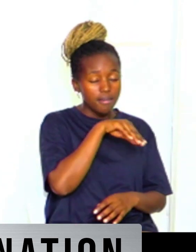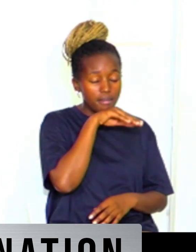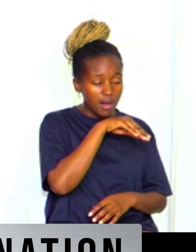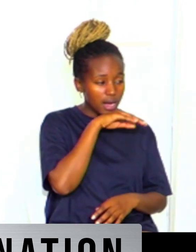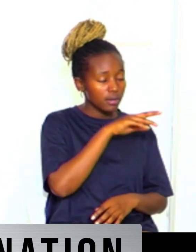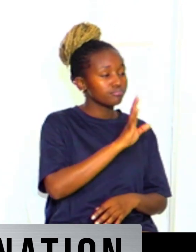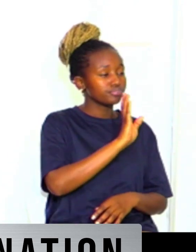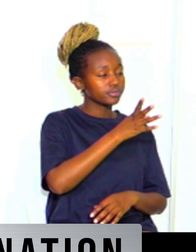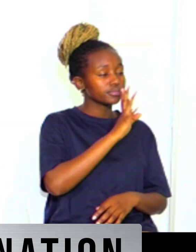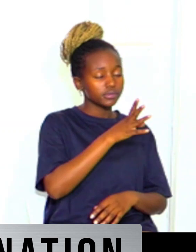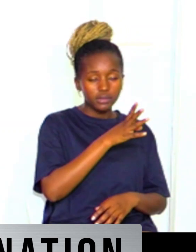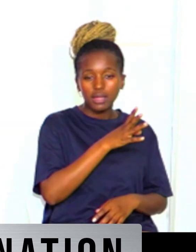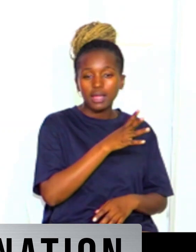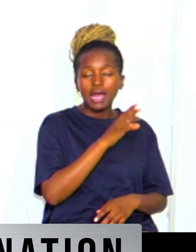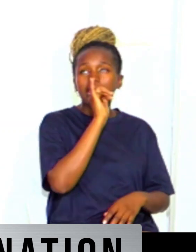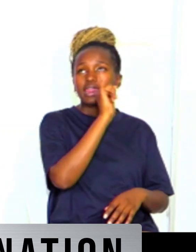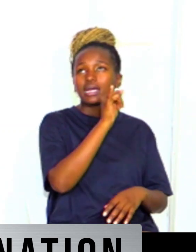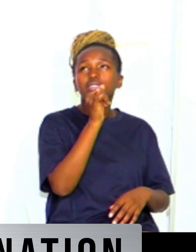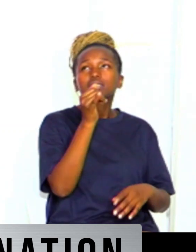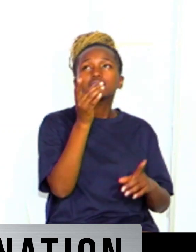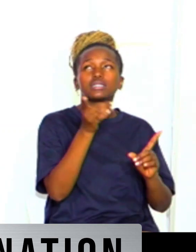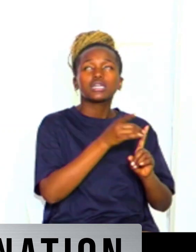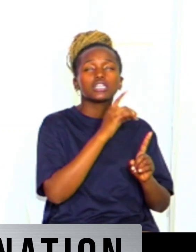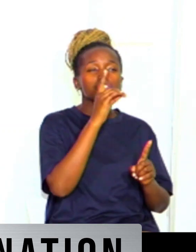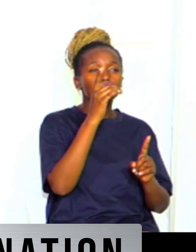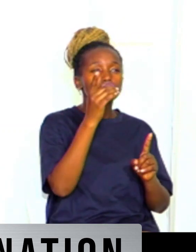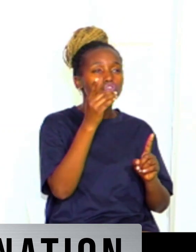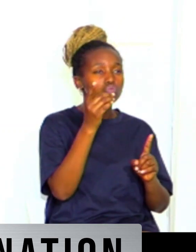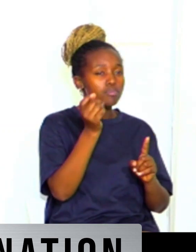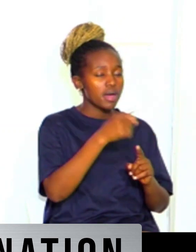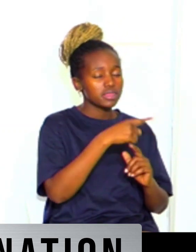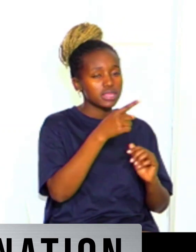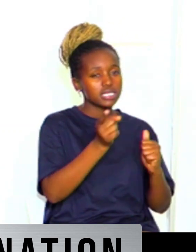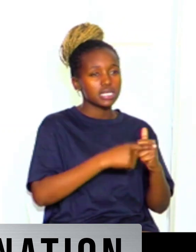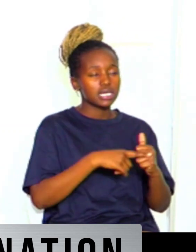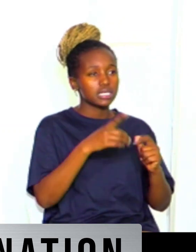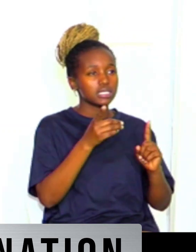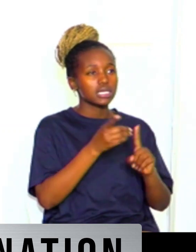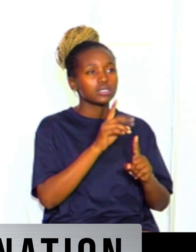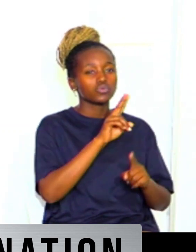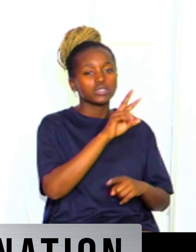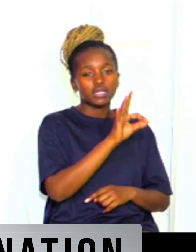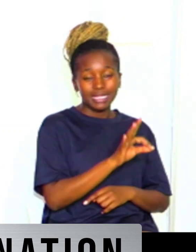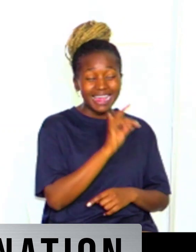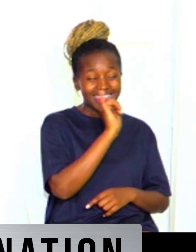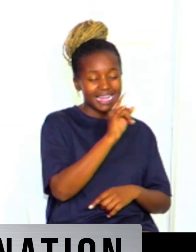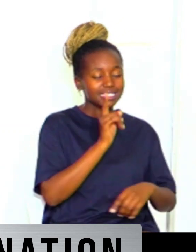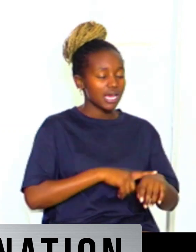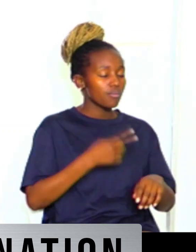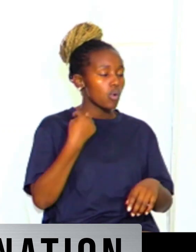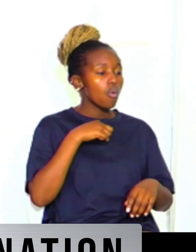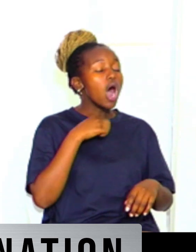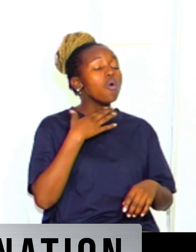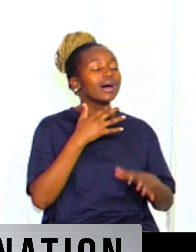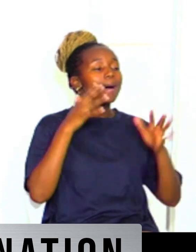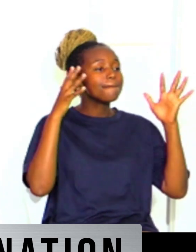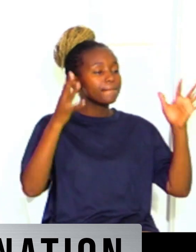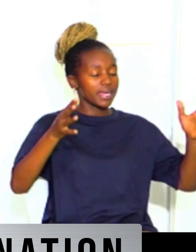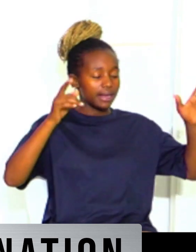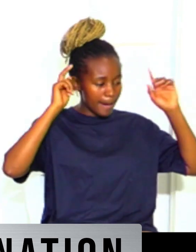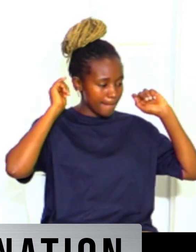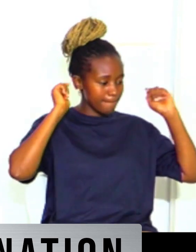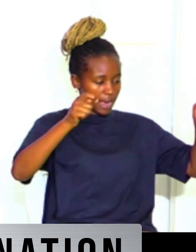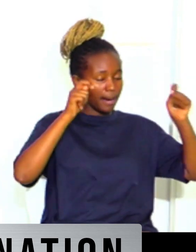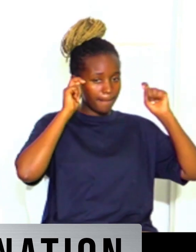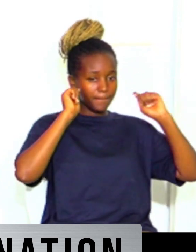cannot forget. It was on June 23rd. It was when a mother of all protests. Sindio the Raila